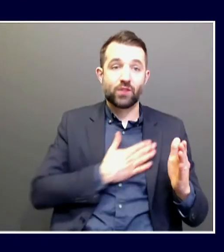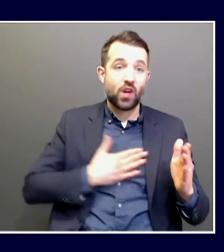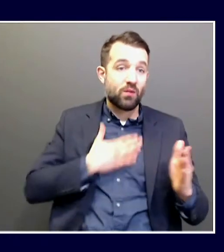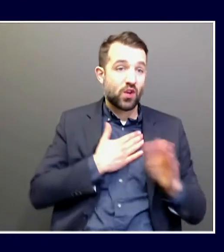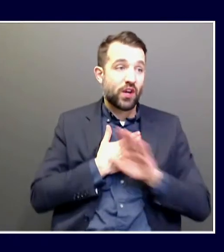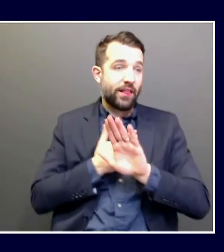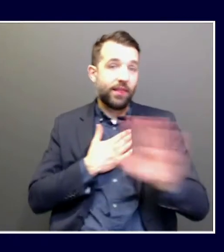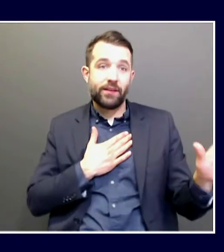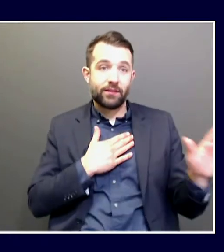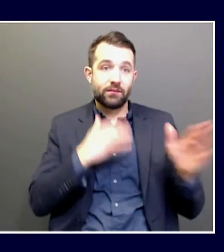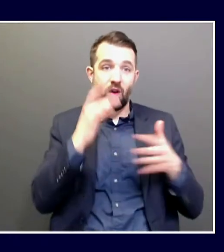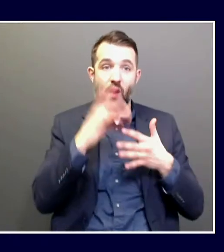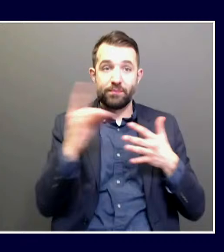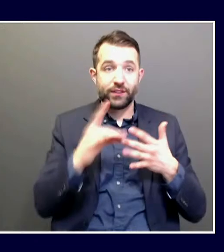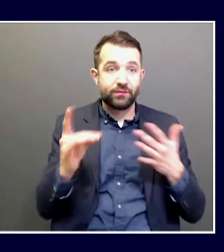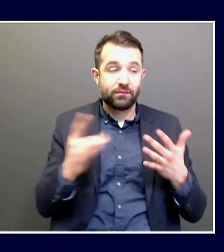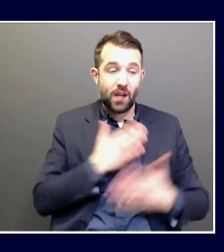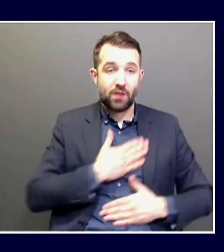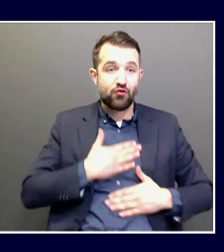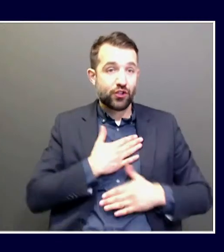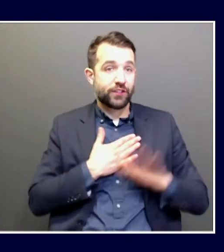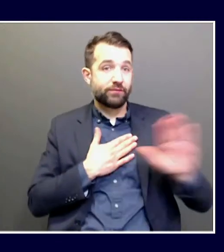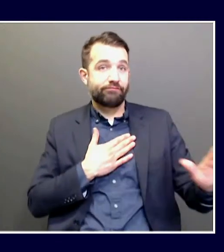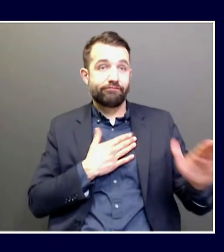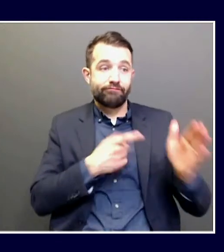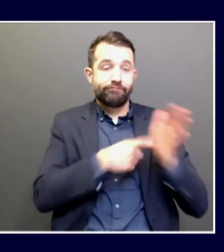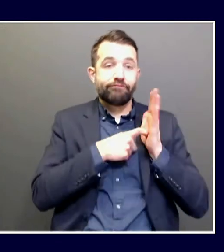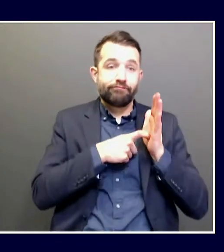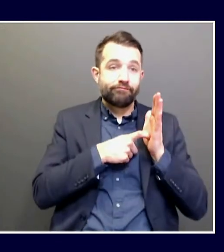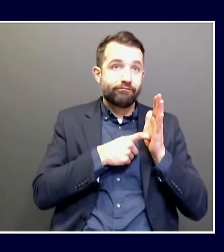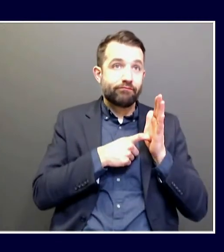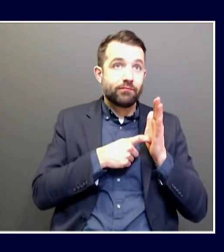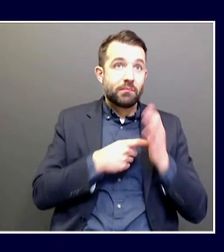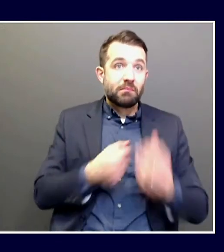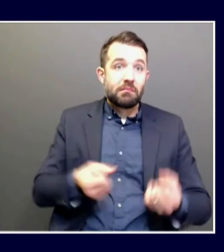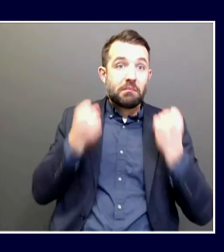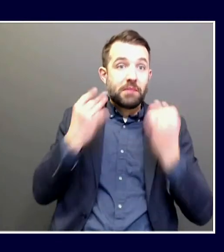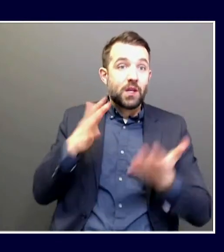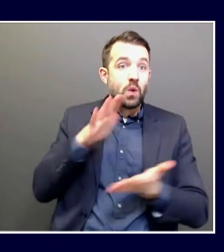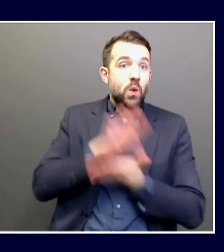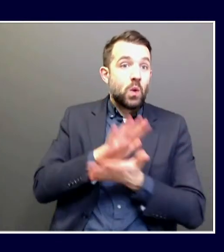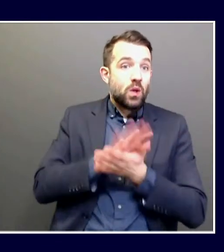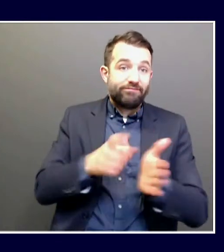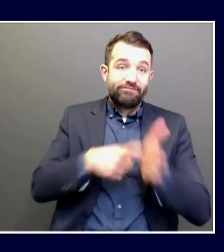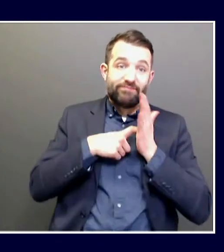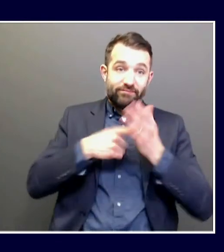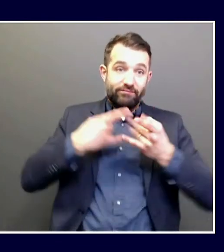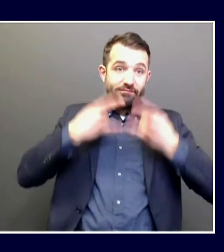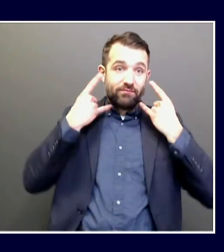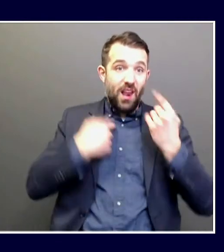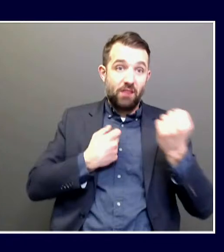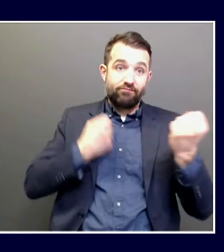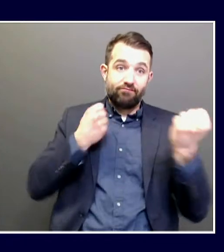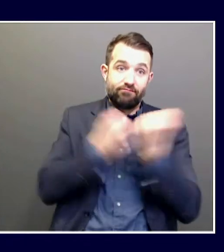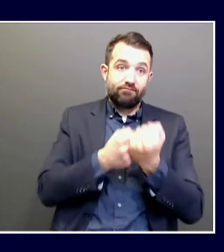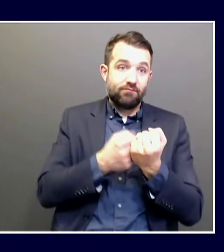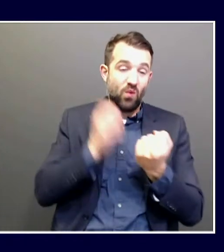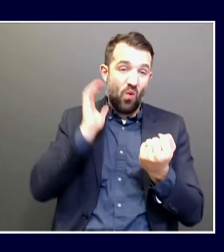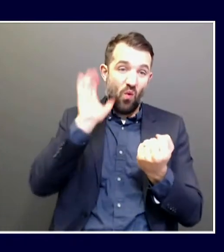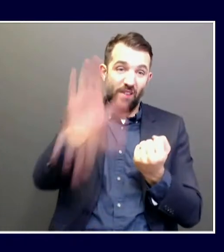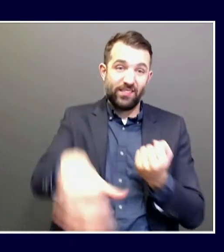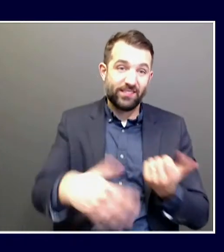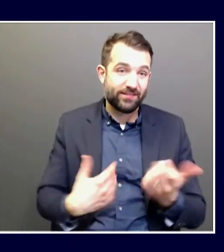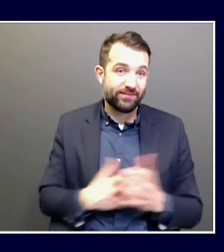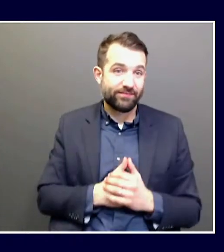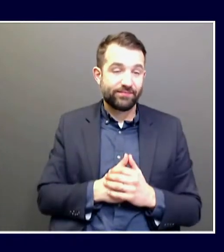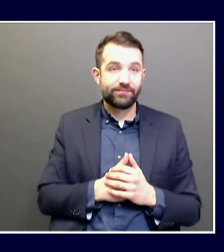that ability to do so. We know a bunch of schools have done so as well. So we do support these efforts. We have no plans at this time to do